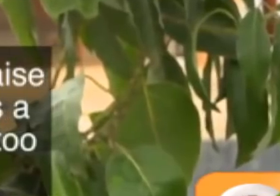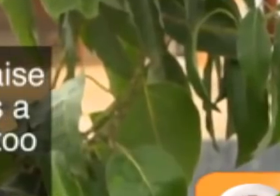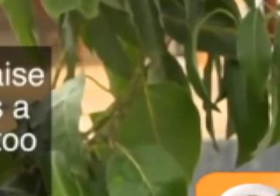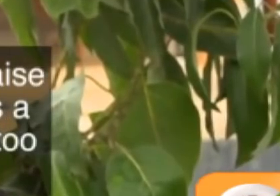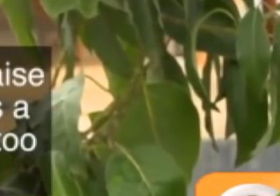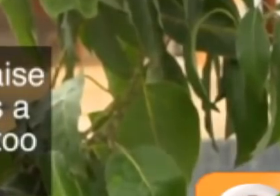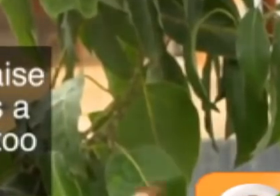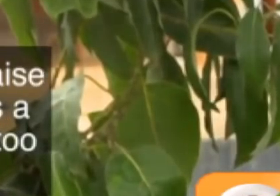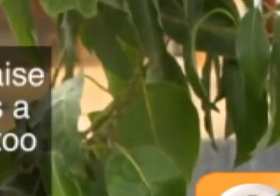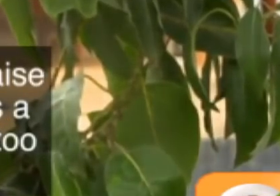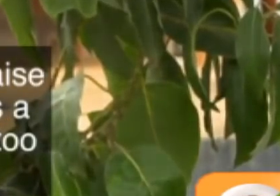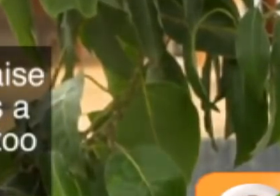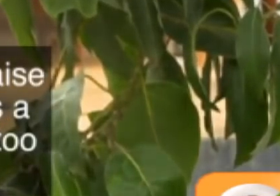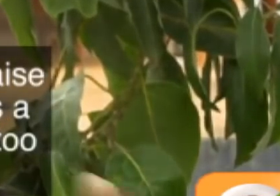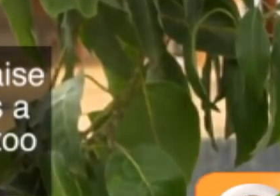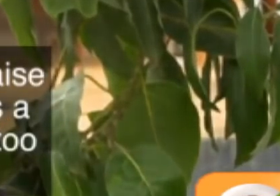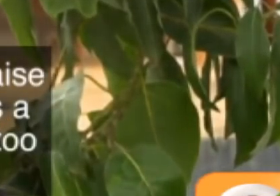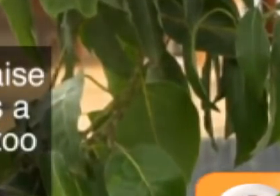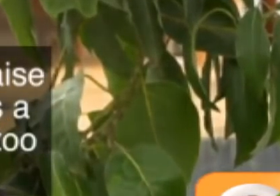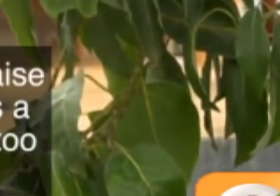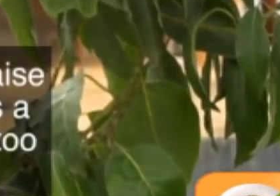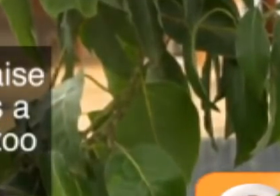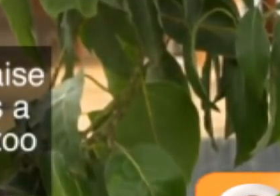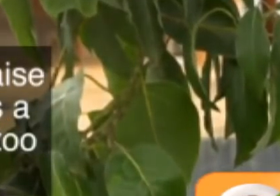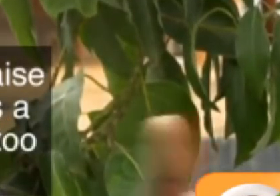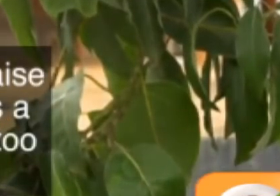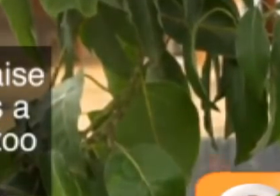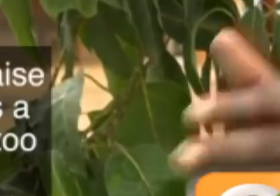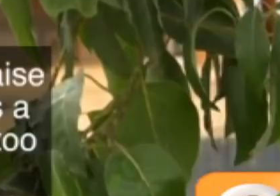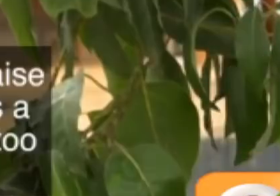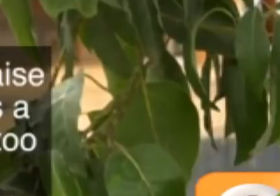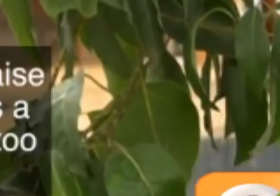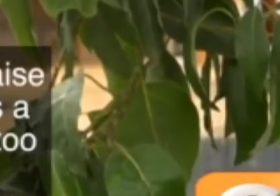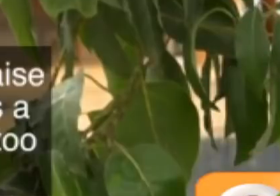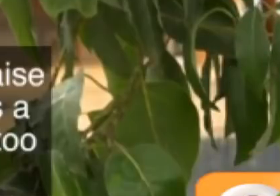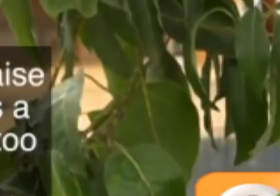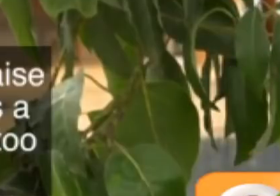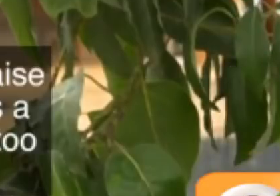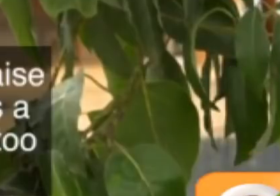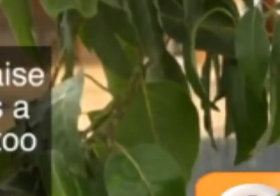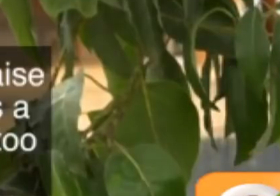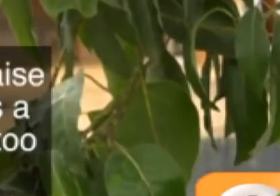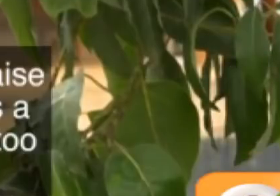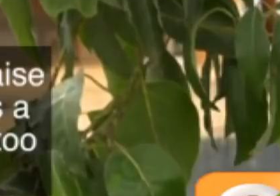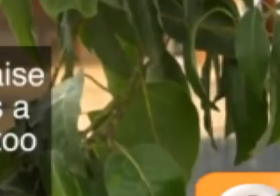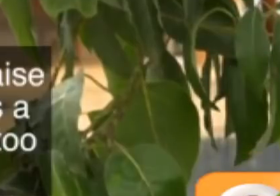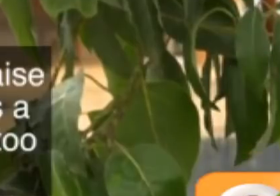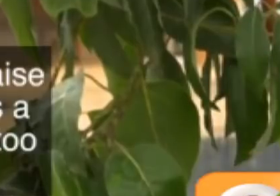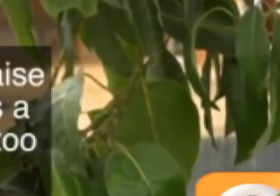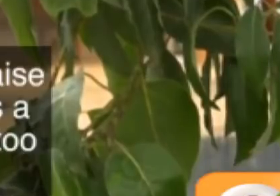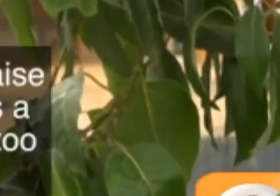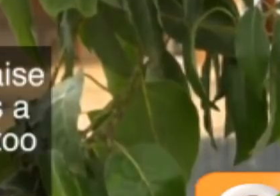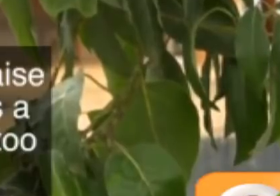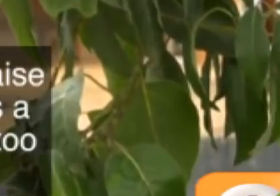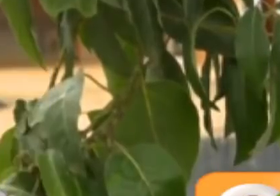ngumu zaidi tena, na sisi hapa tunasaidia familia kwenda through. Kwa maana sio mgonjwa sio wetu tu wakati alikuwa anapona, hata